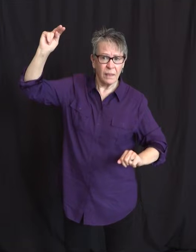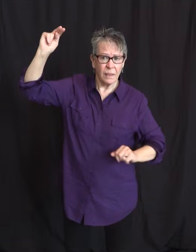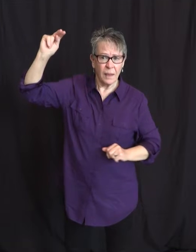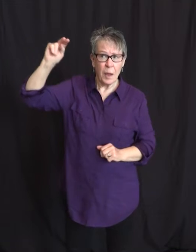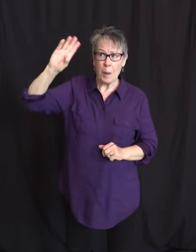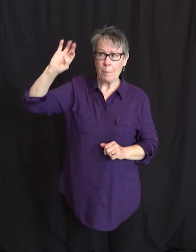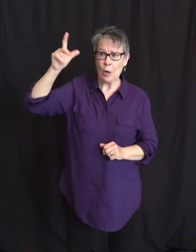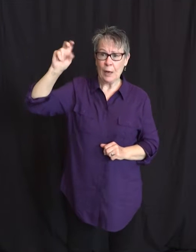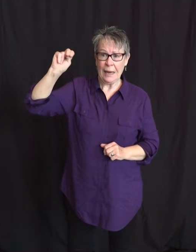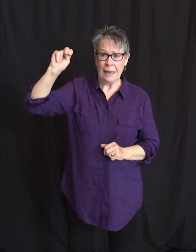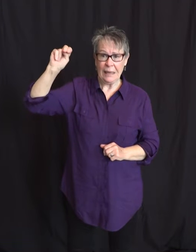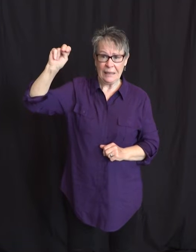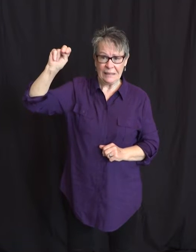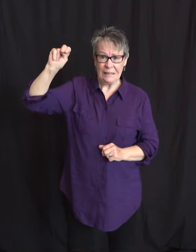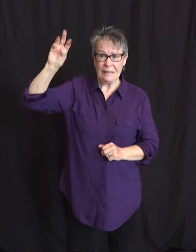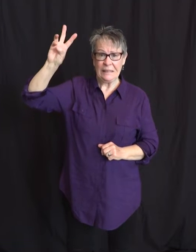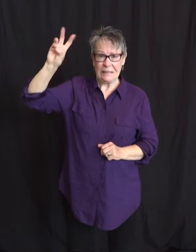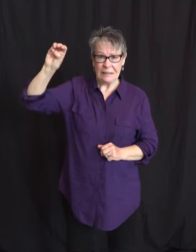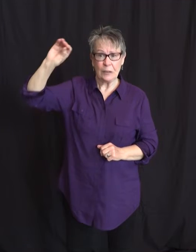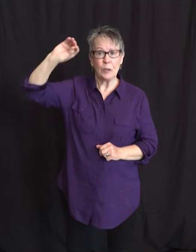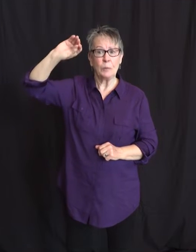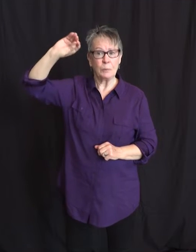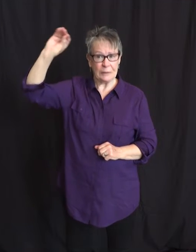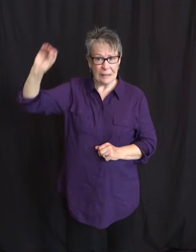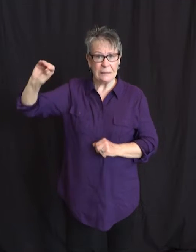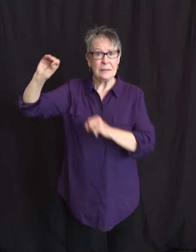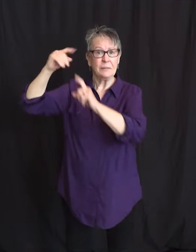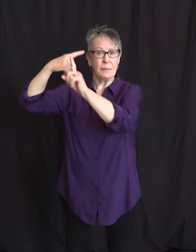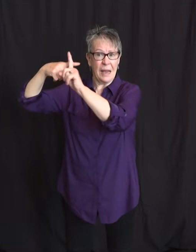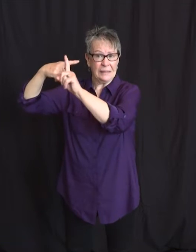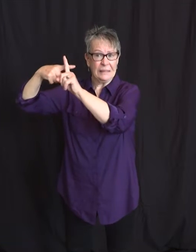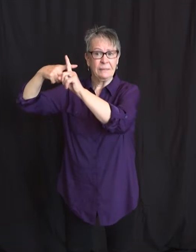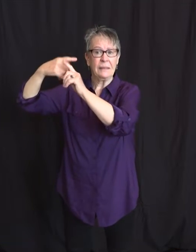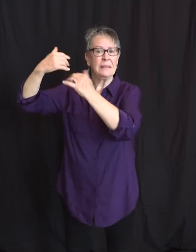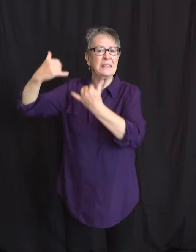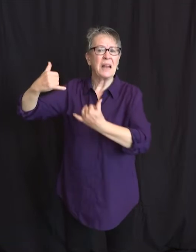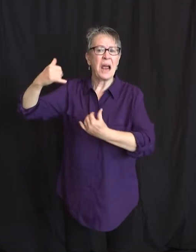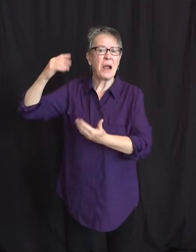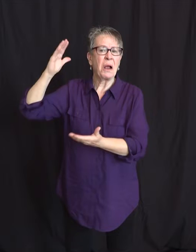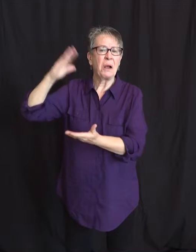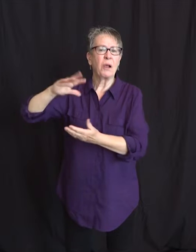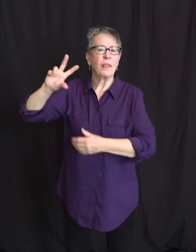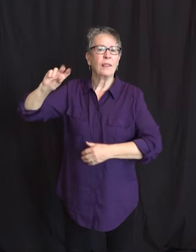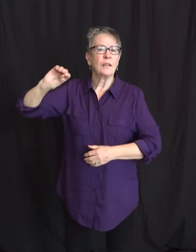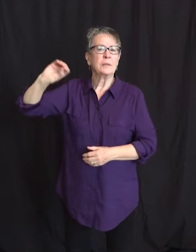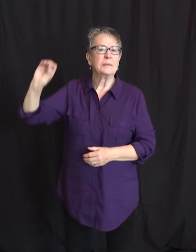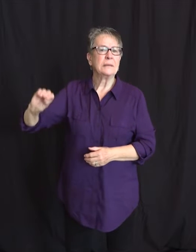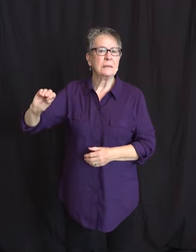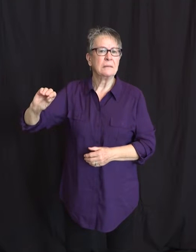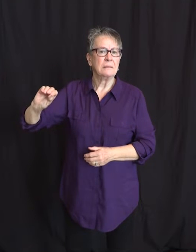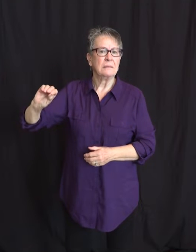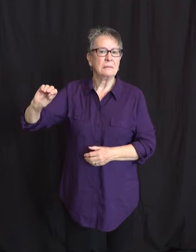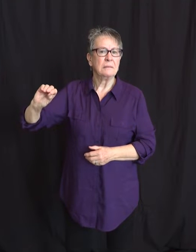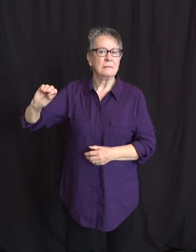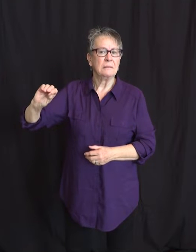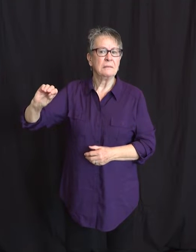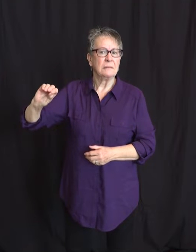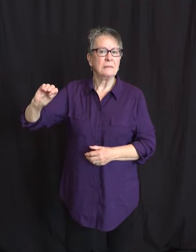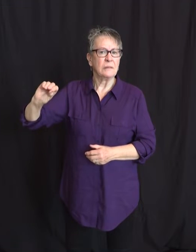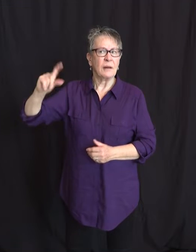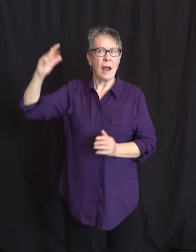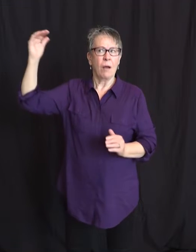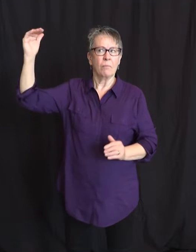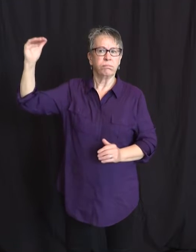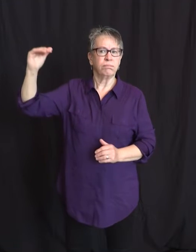about 60% of all their tests were coming up positive. At this point, they're down to about 30% or so of all the tests becoming positive. So that's a